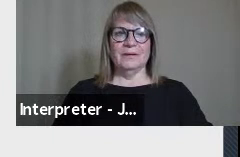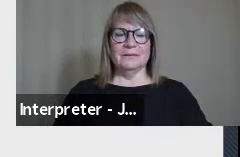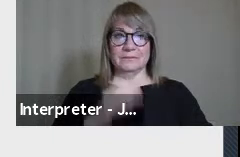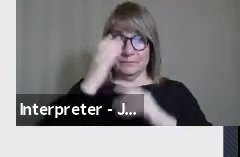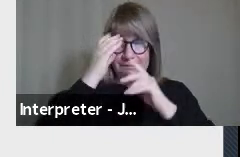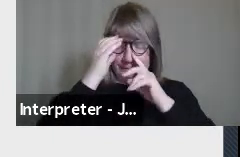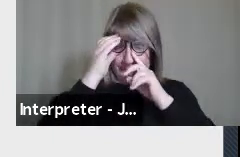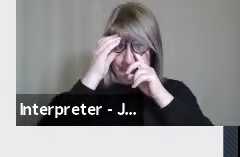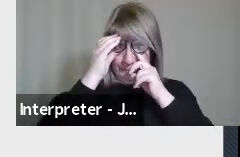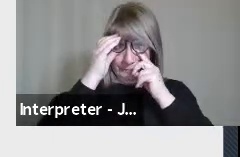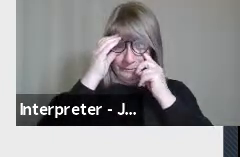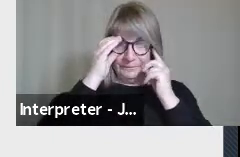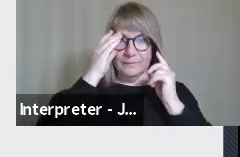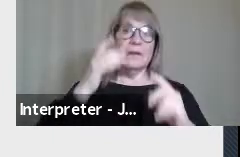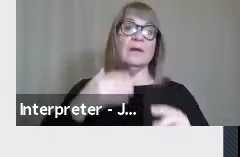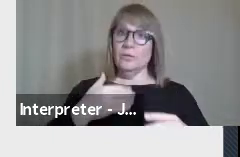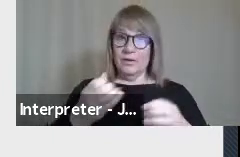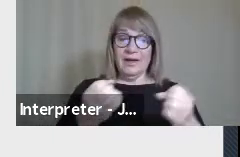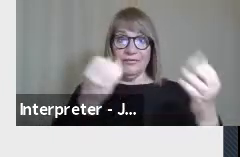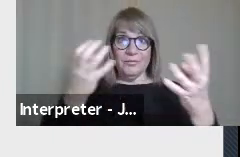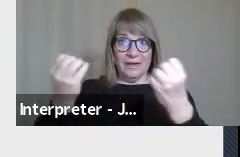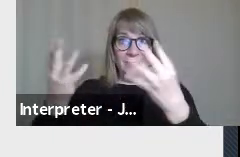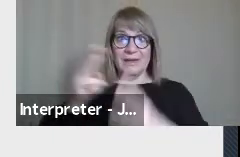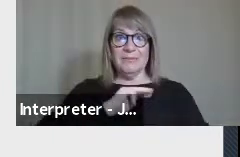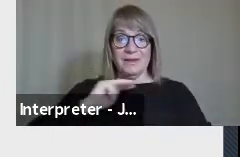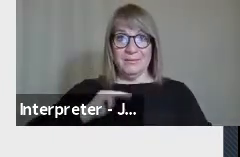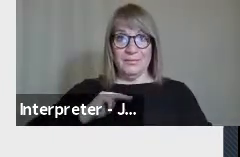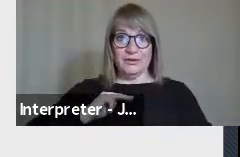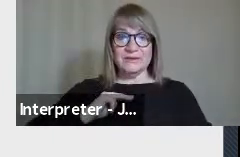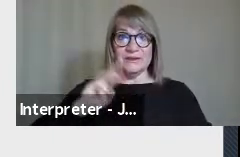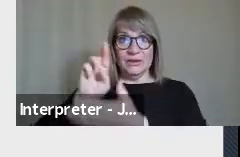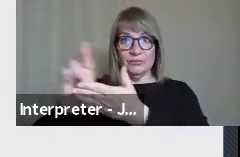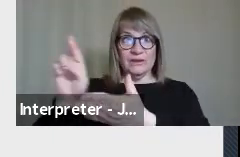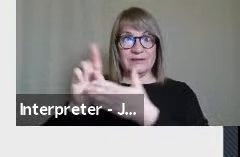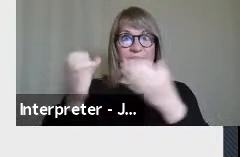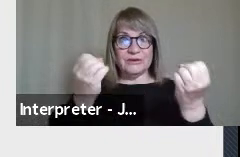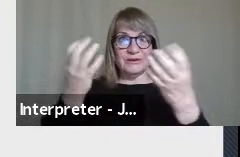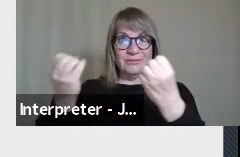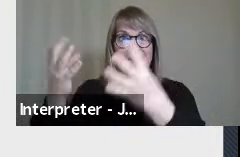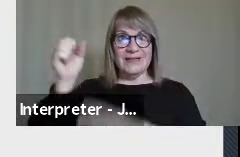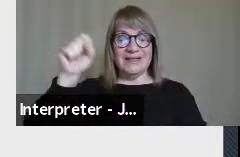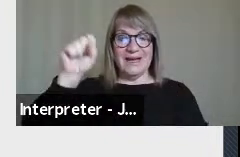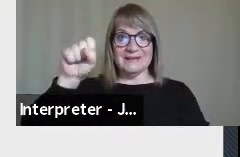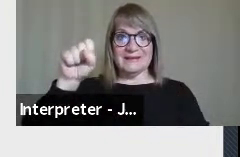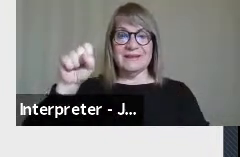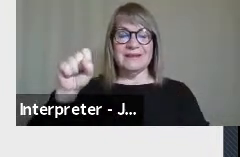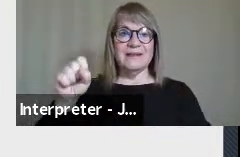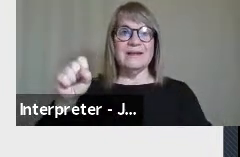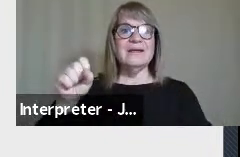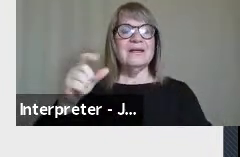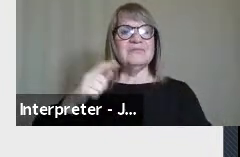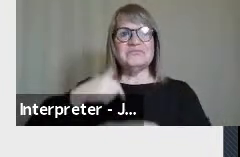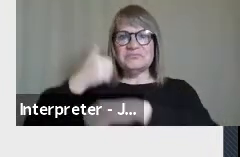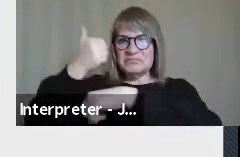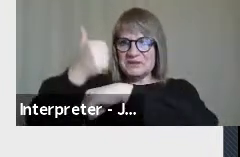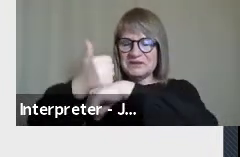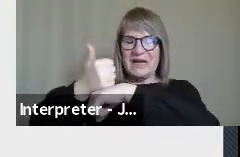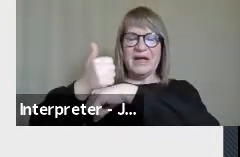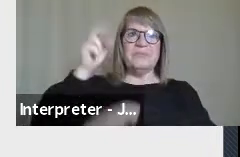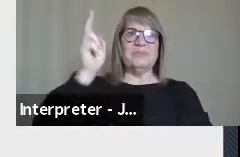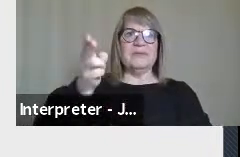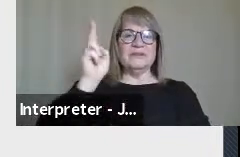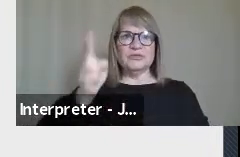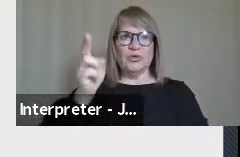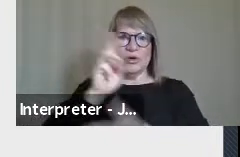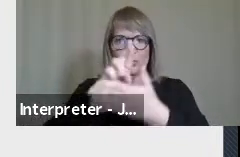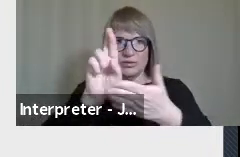a large membership of researchers in the lab and we um conduct historical research and combine it with